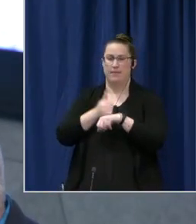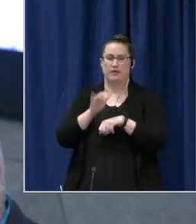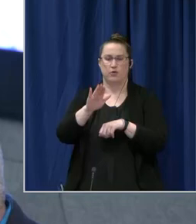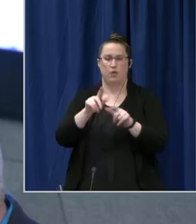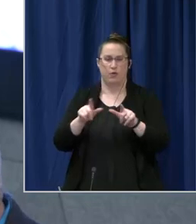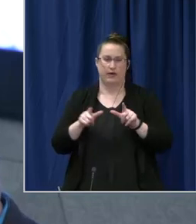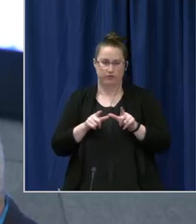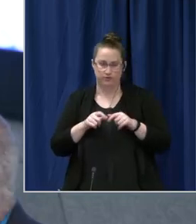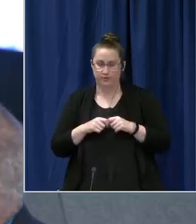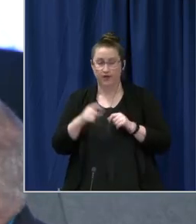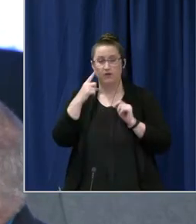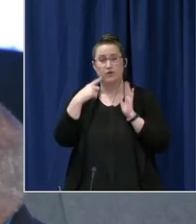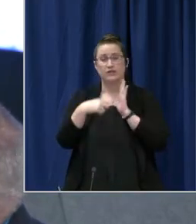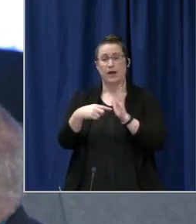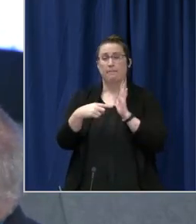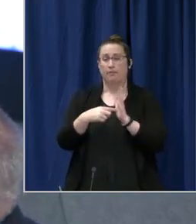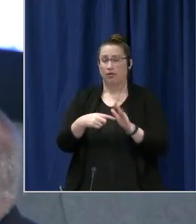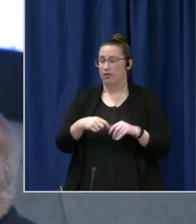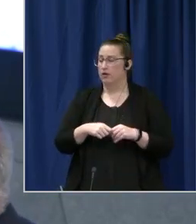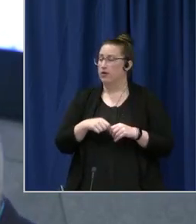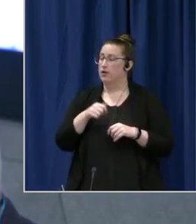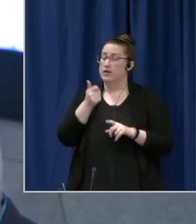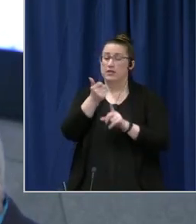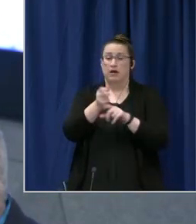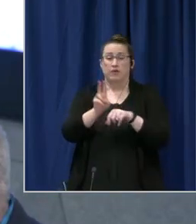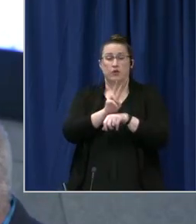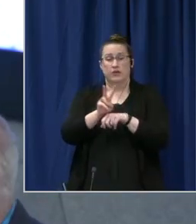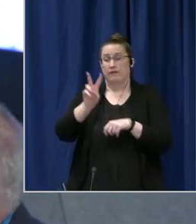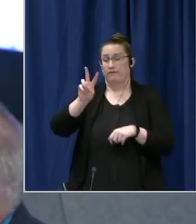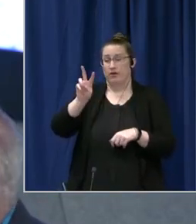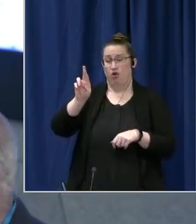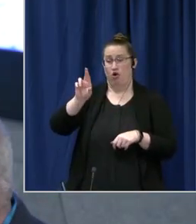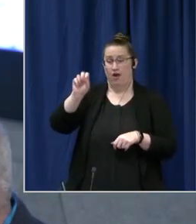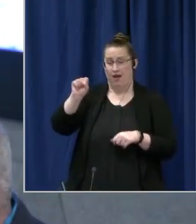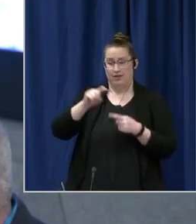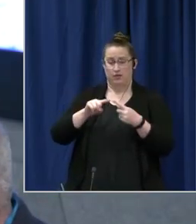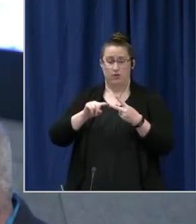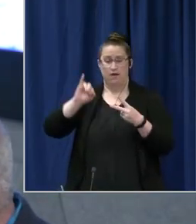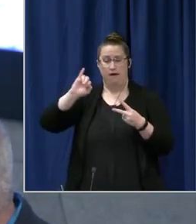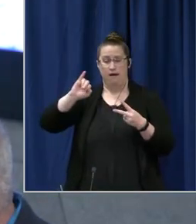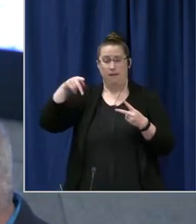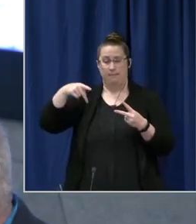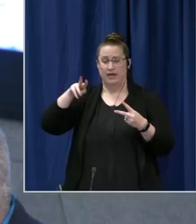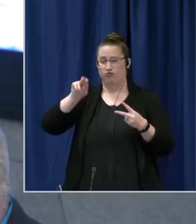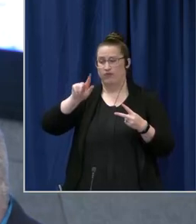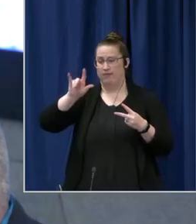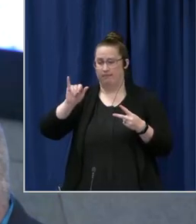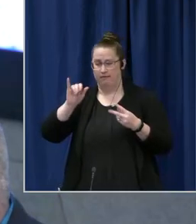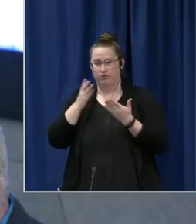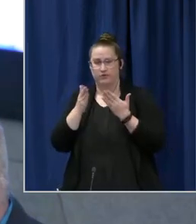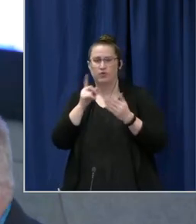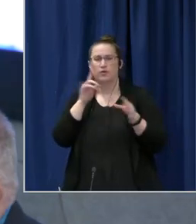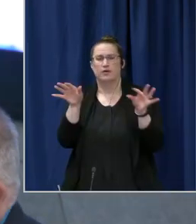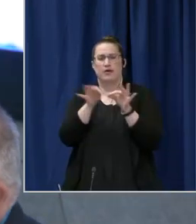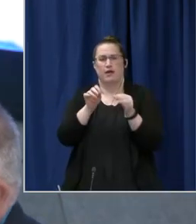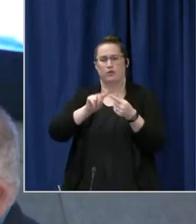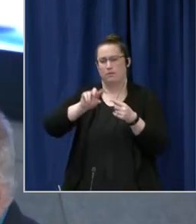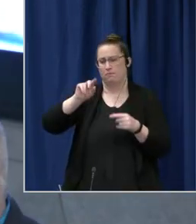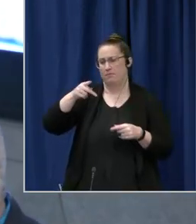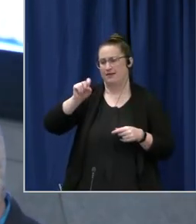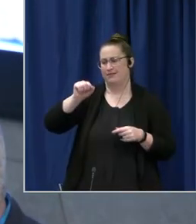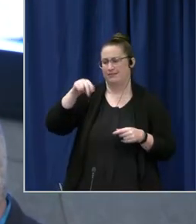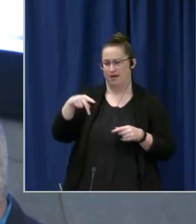location. For example, if you are using video relay service or IP relay service, you will be connected to the PSAP by